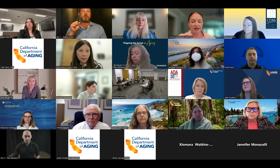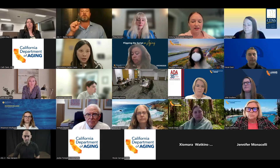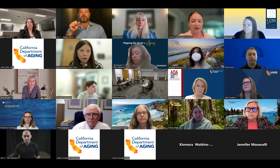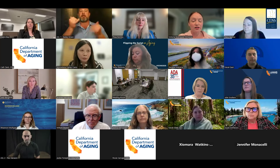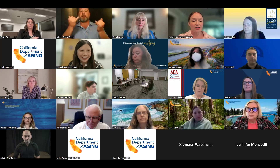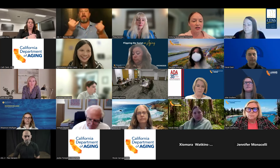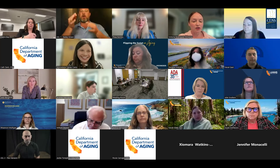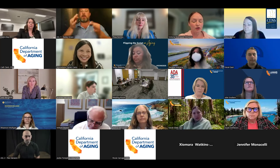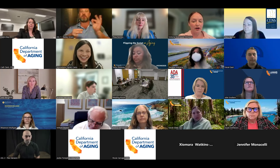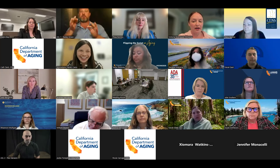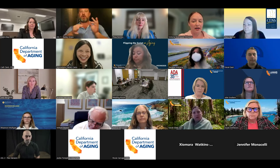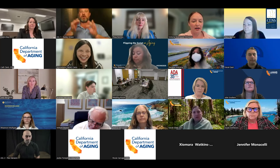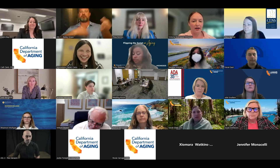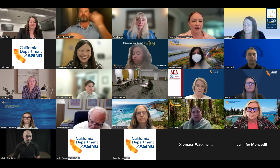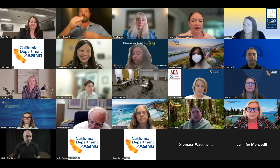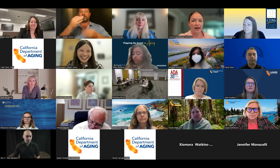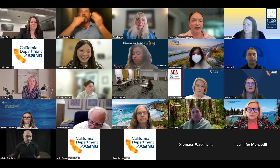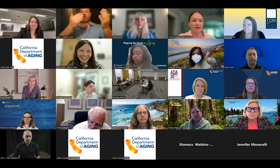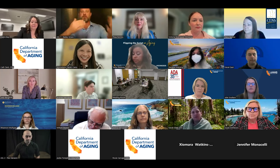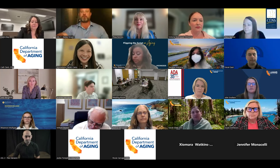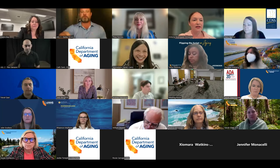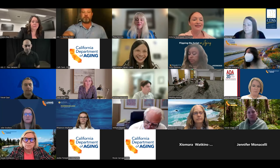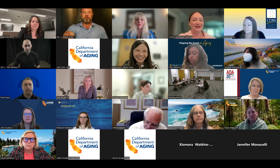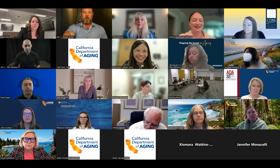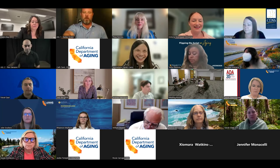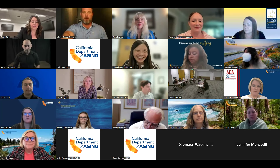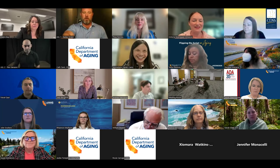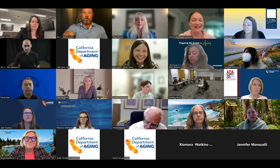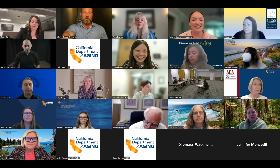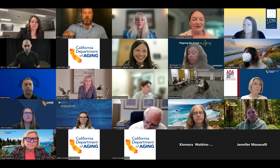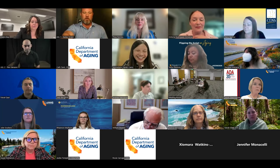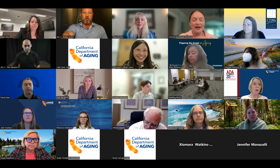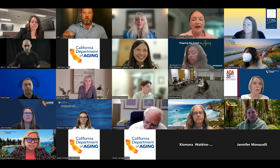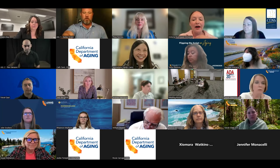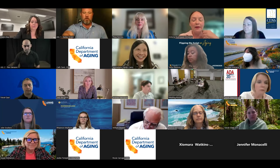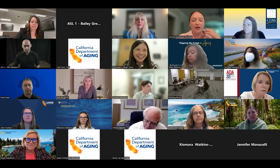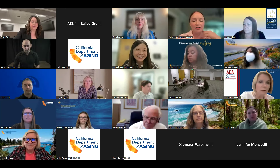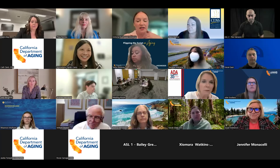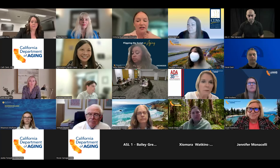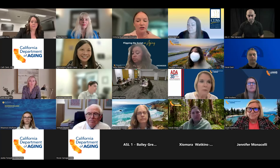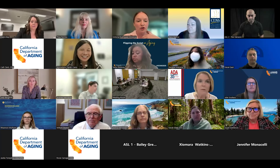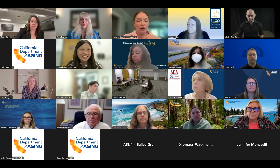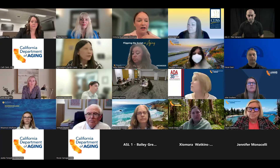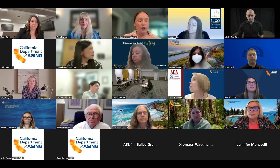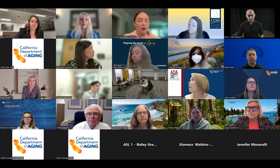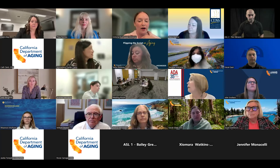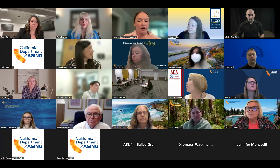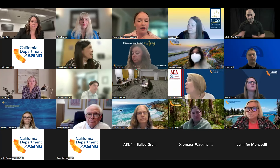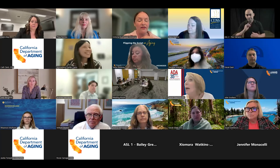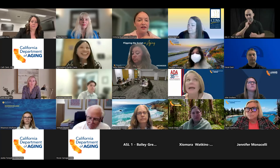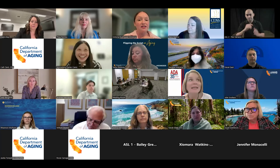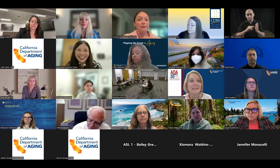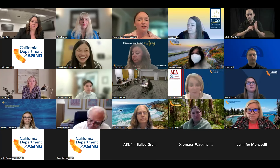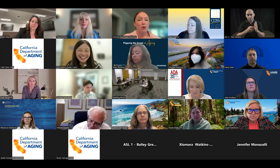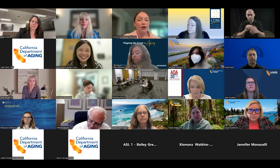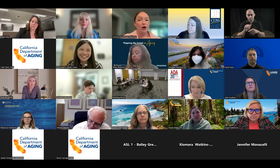goes, there's You're muted. initial Sorry. training. Sorry, I was getting a little feedback. There's initial training required and